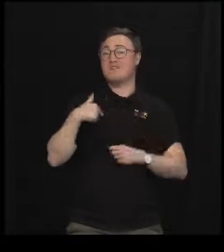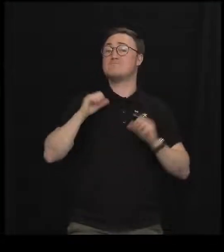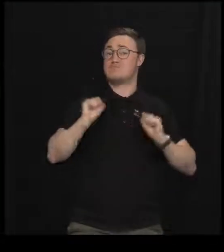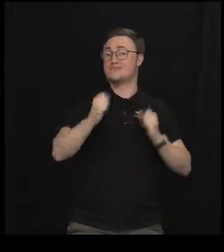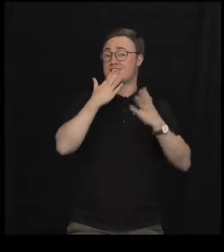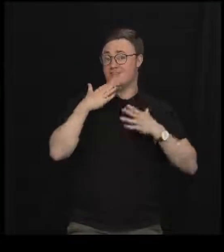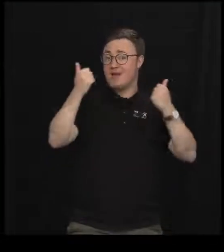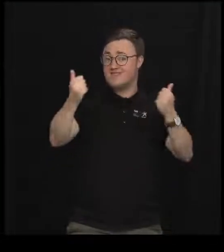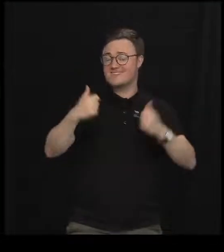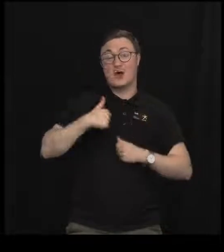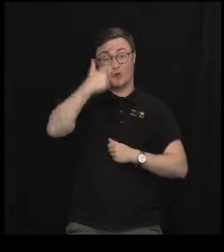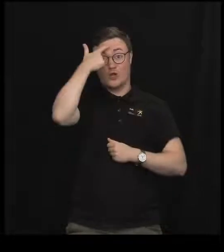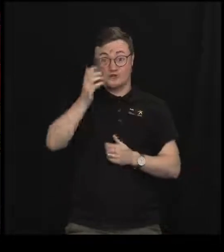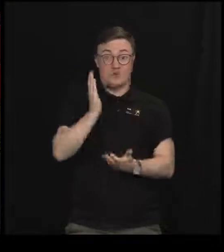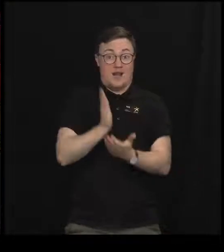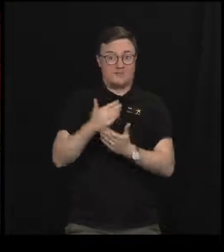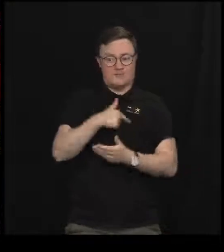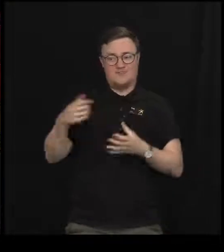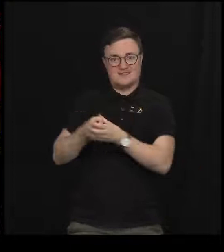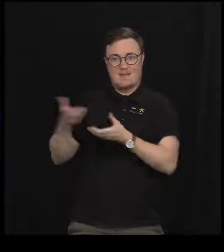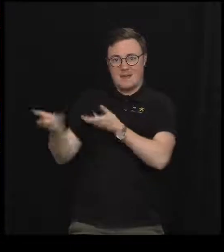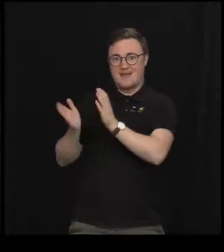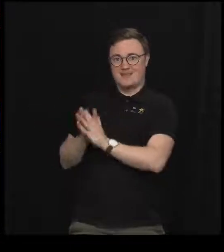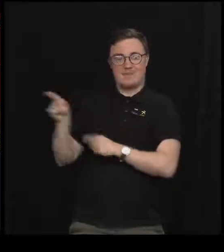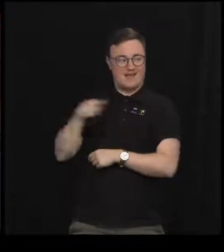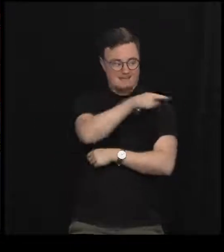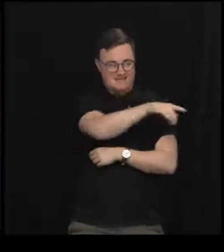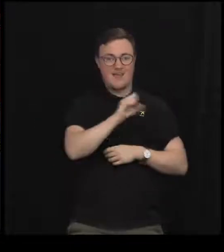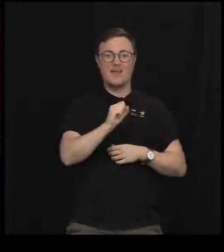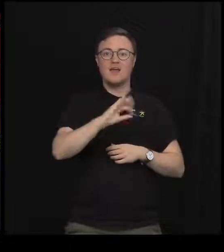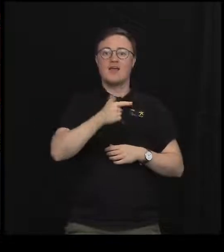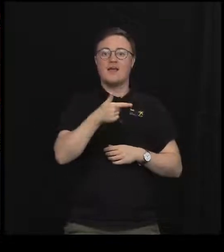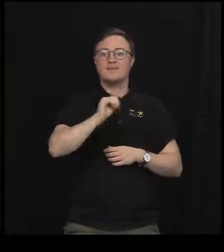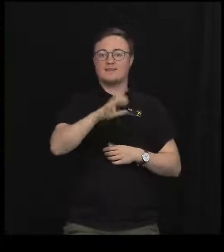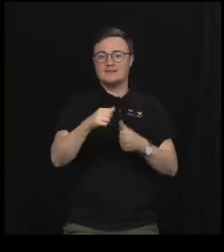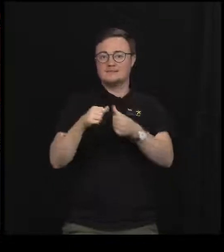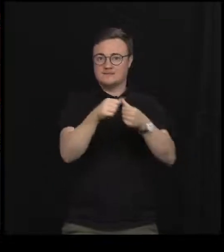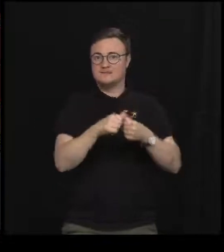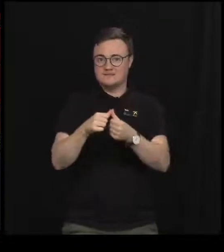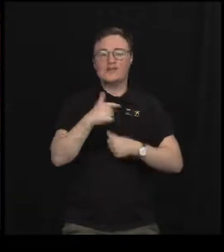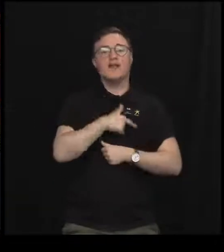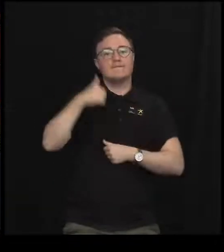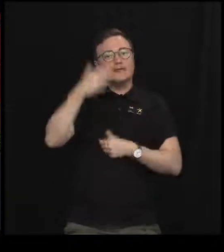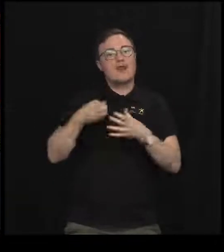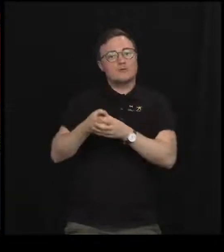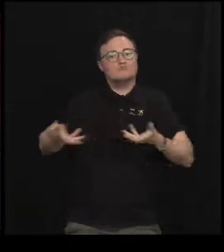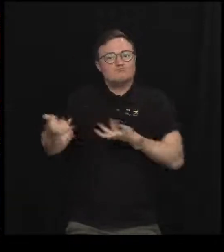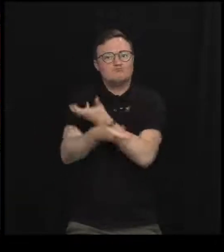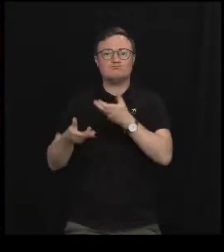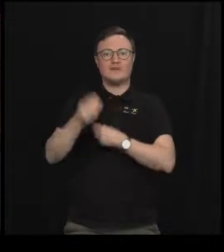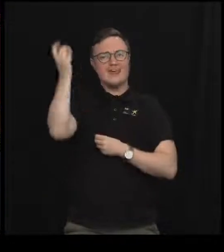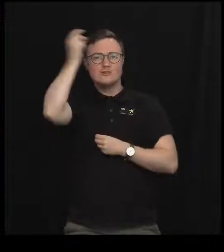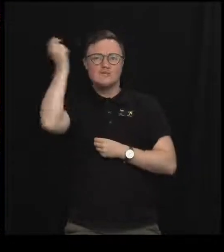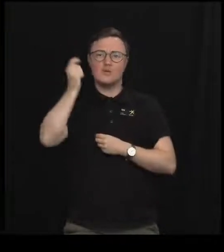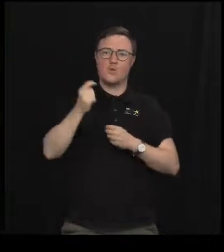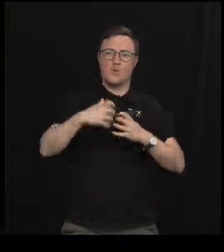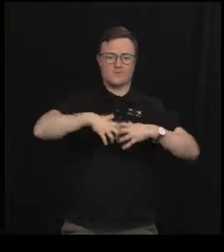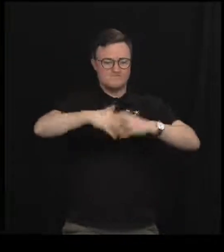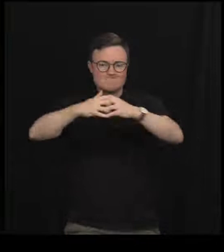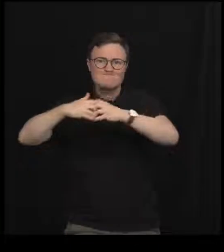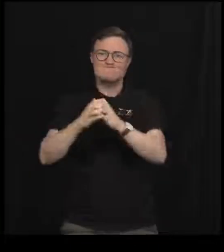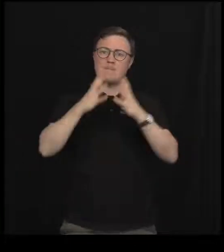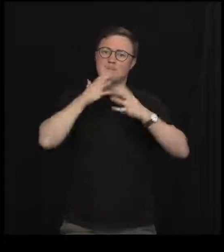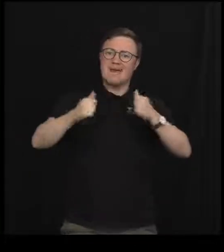tech, together with Gates Foundation, Toma Innovation, we can innovate here. listening to the children concerned, what